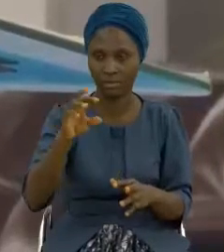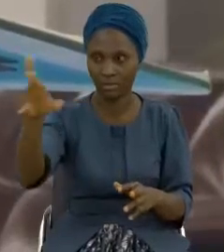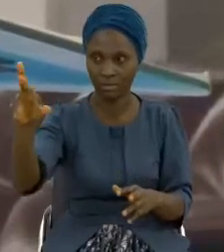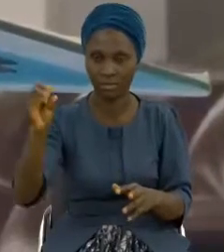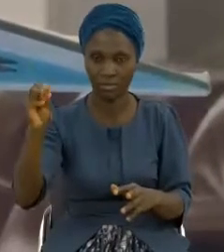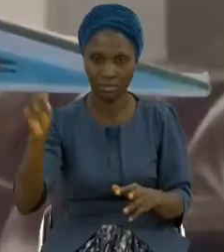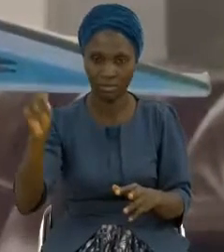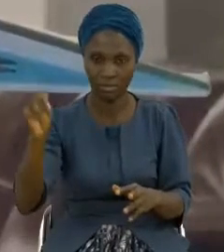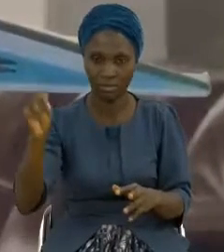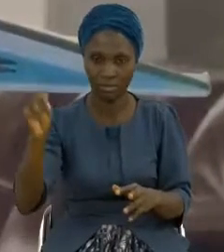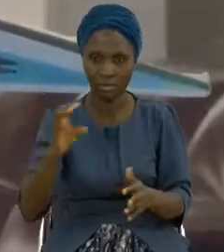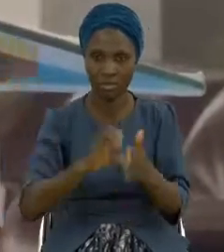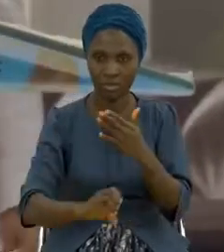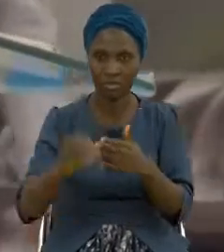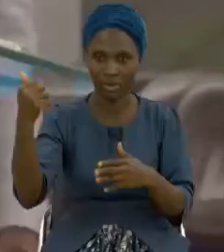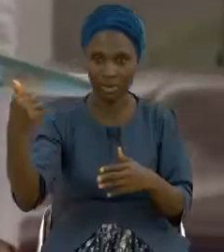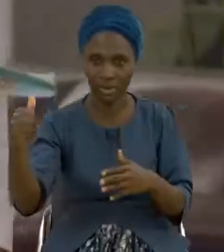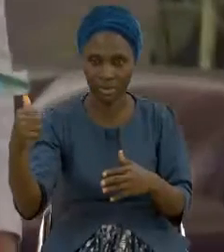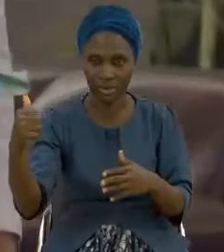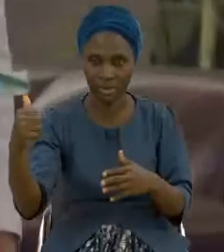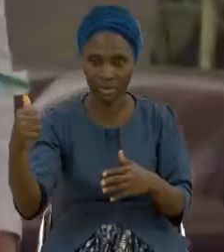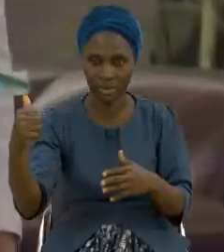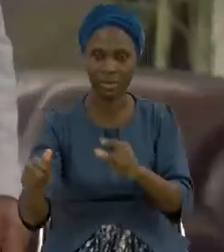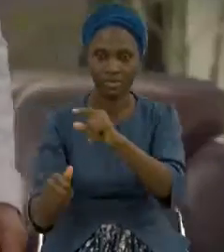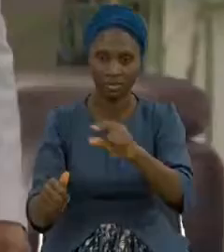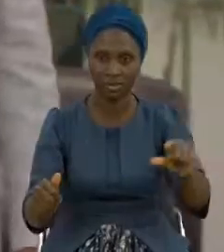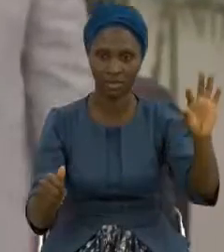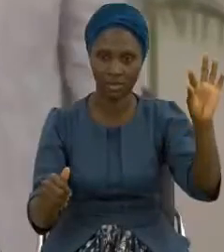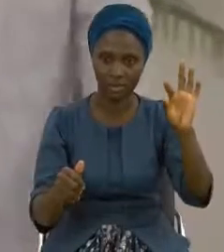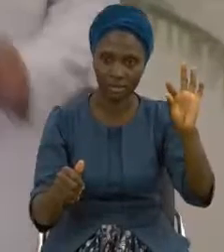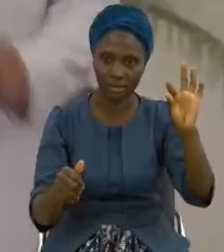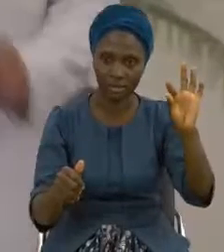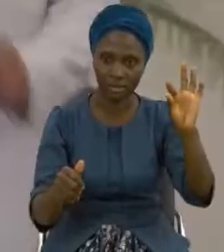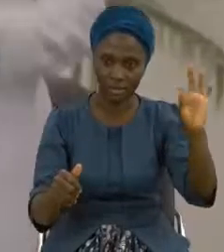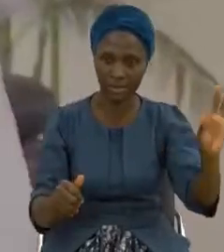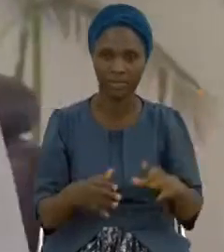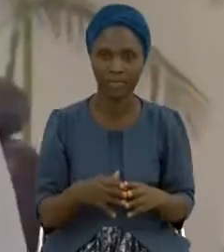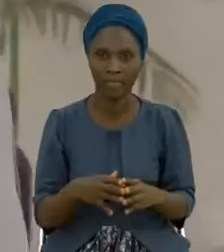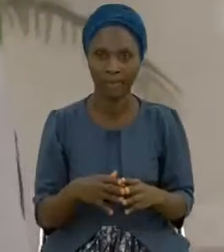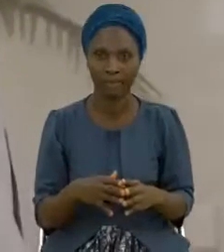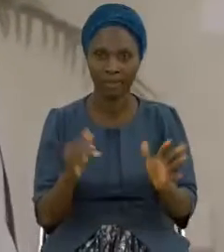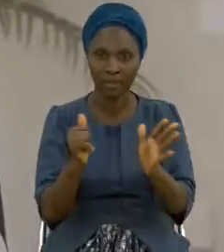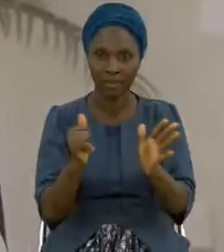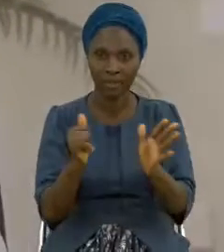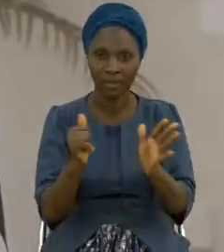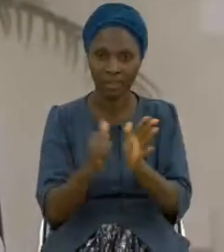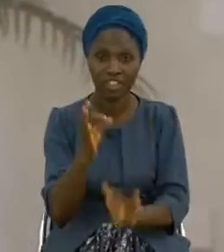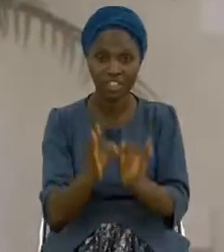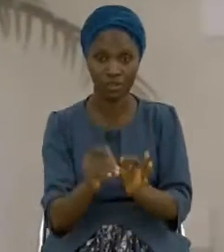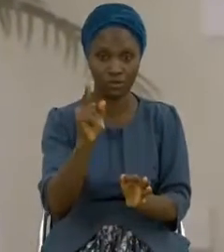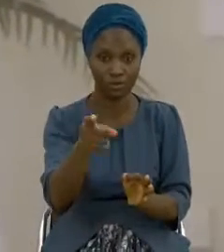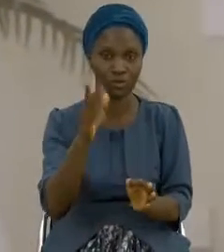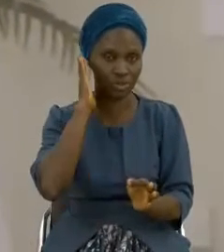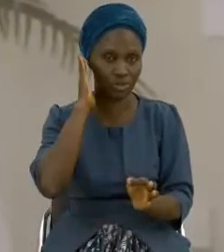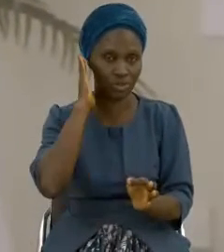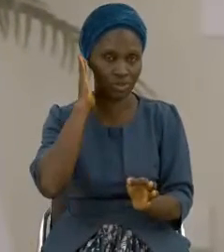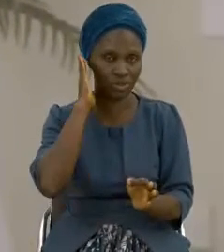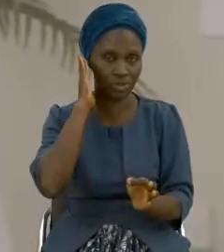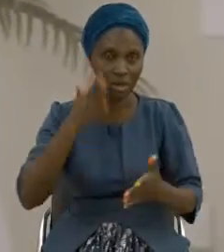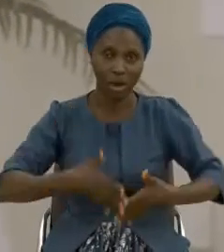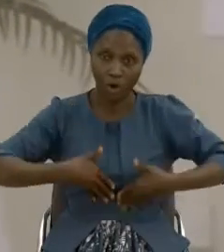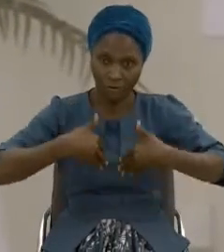verse 9. That if thou shalt confess with thy mouth the